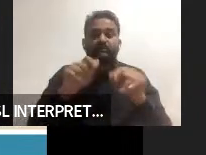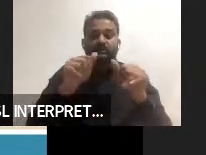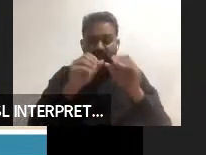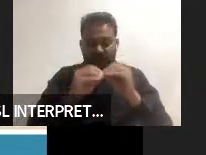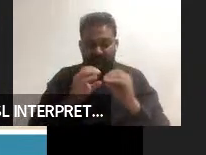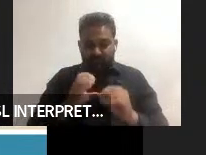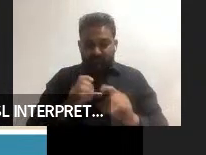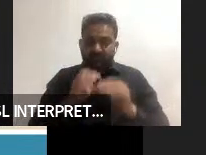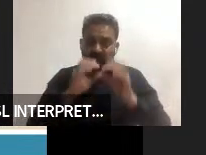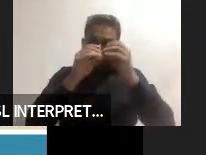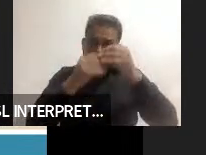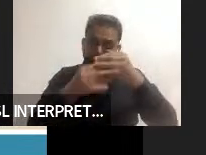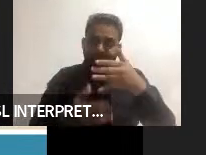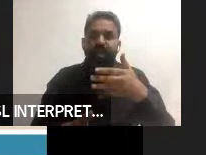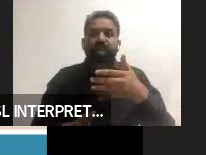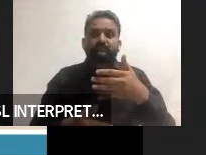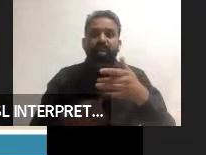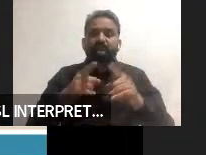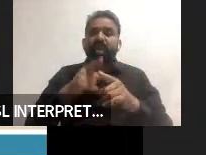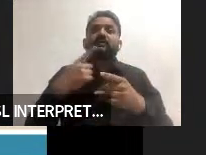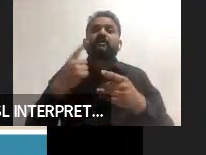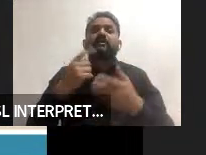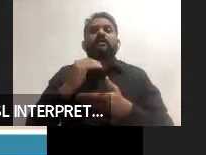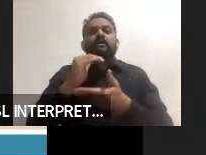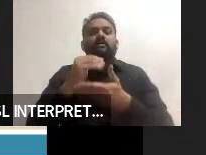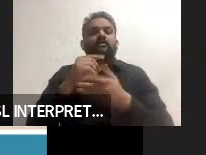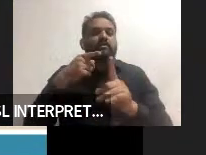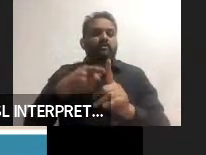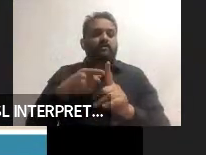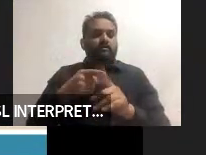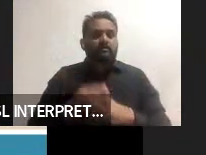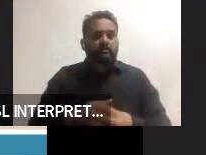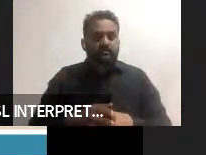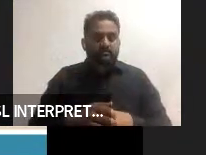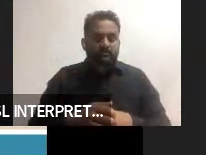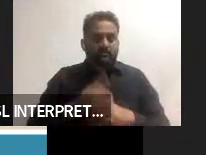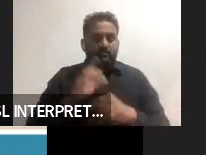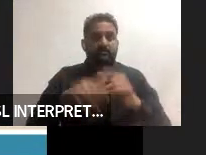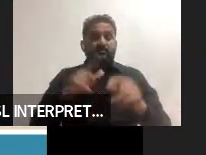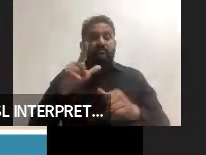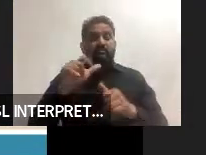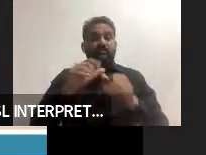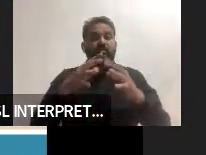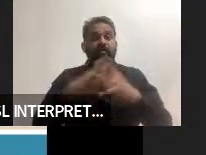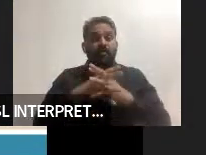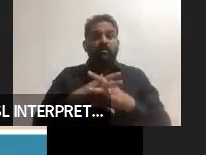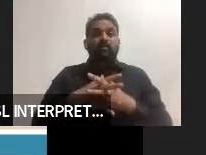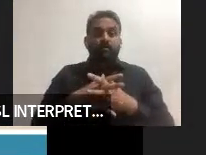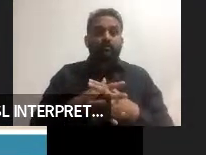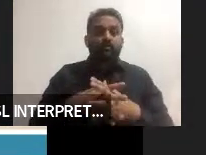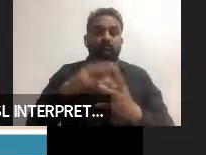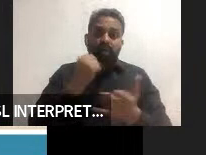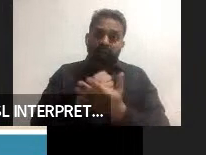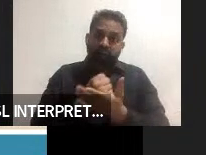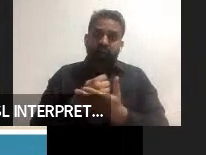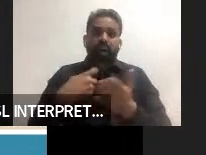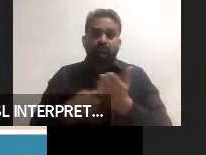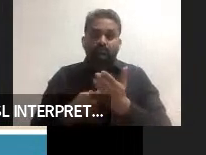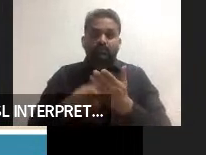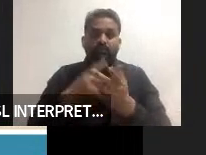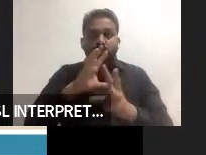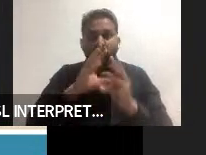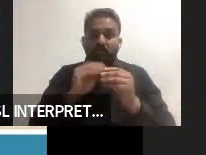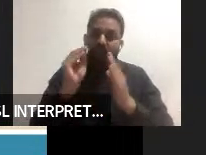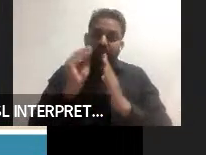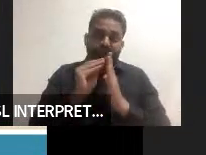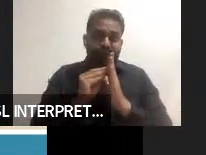for award. Then you also need law, a statute, rules, and all those things. Again, it's a very